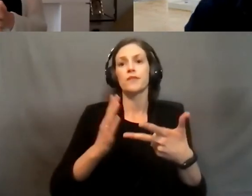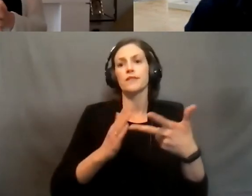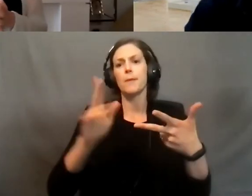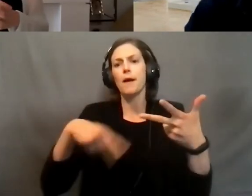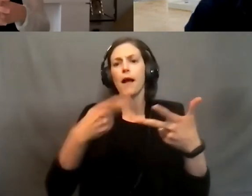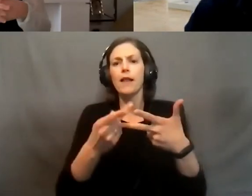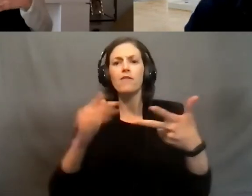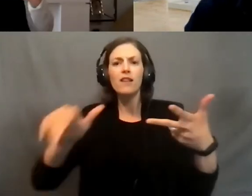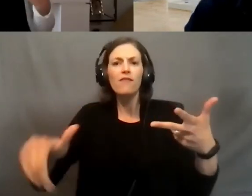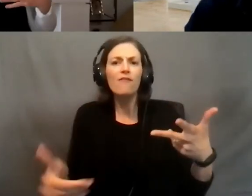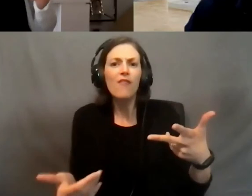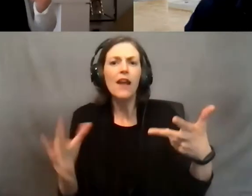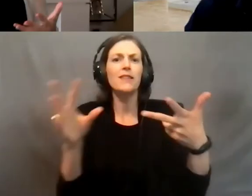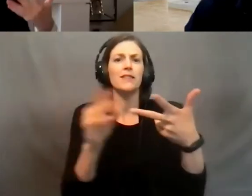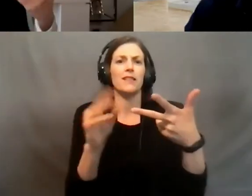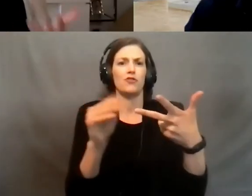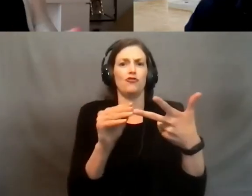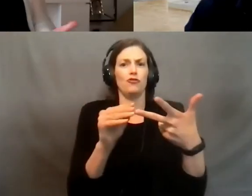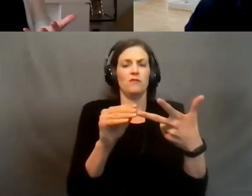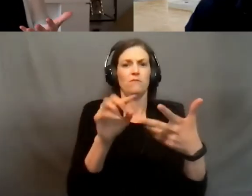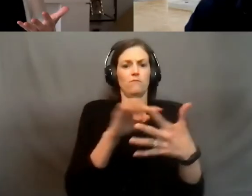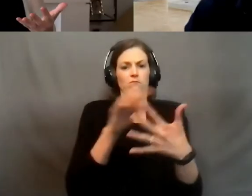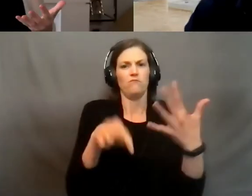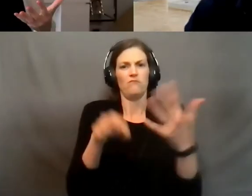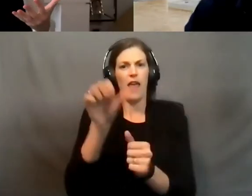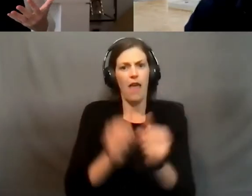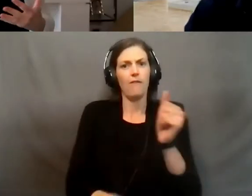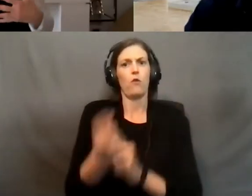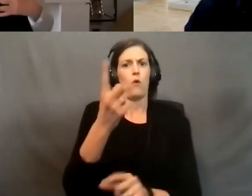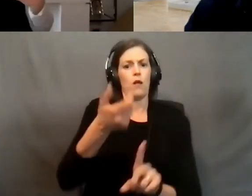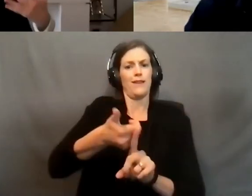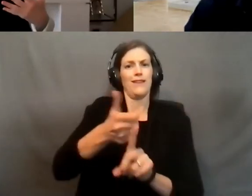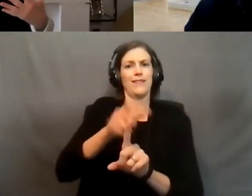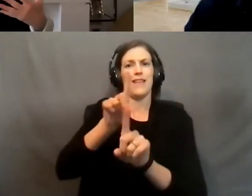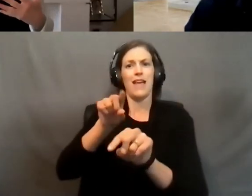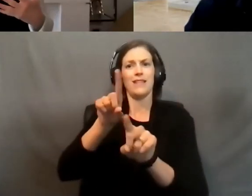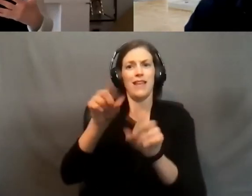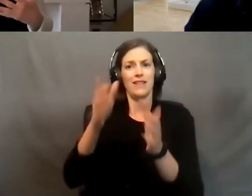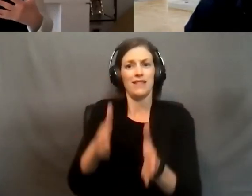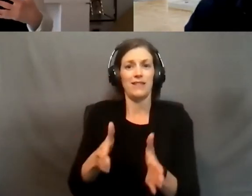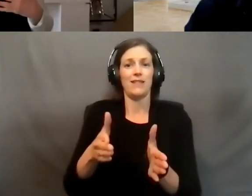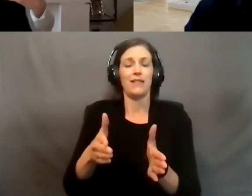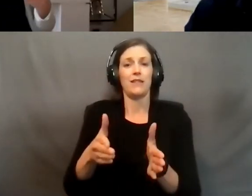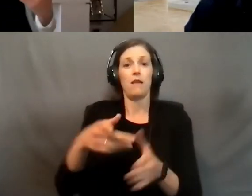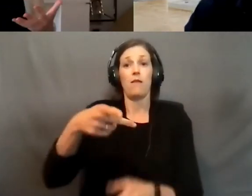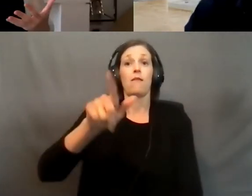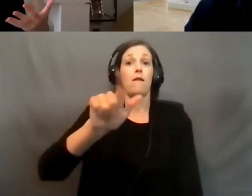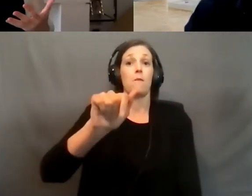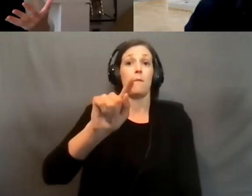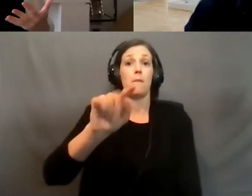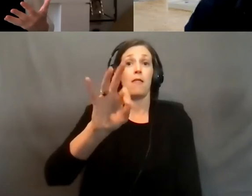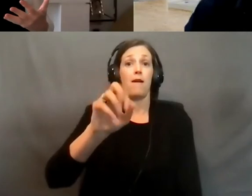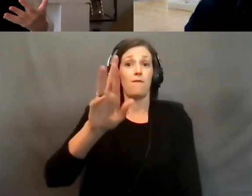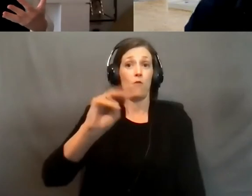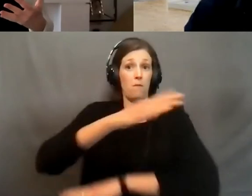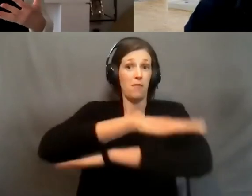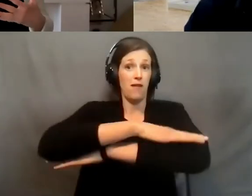session. Everyone is an attendee. The platform that we have selected